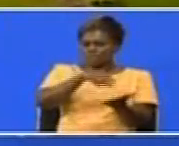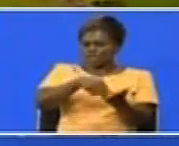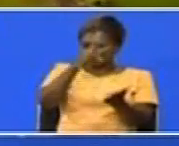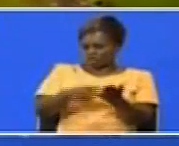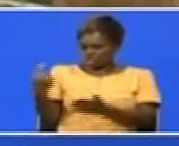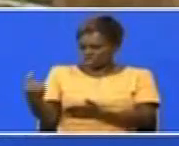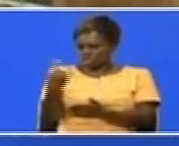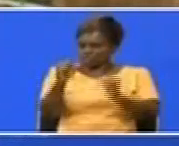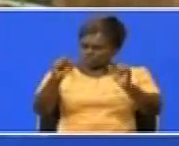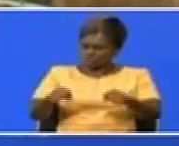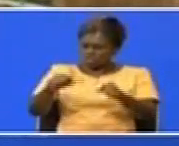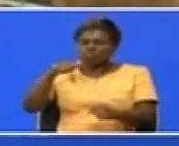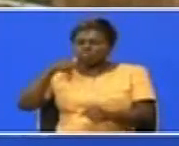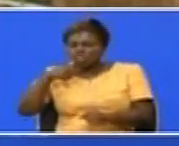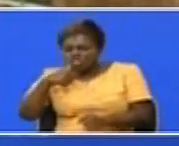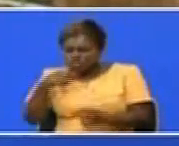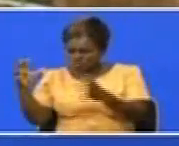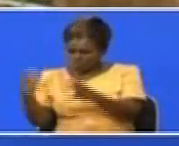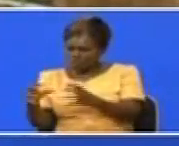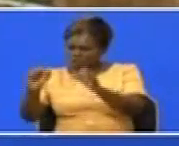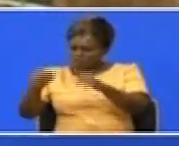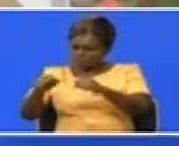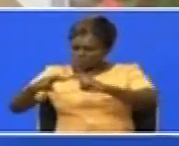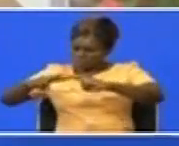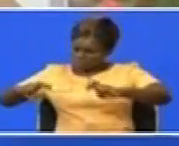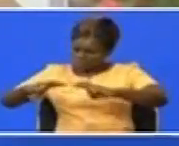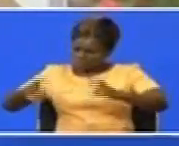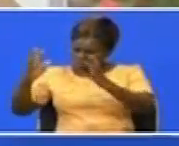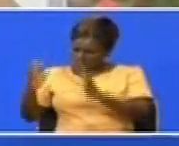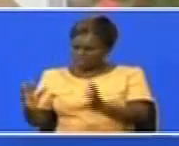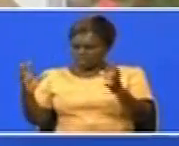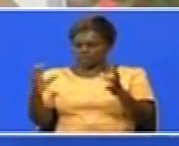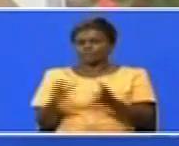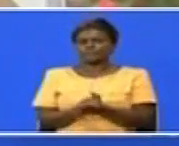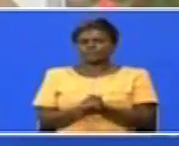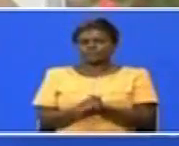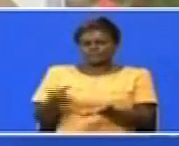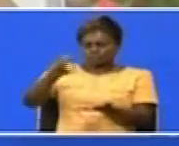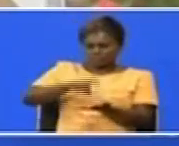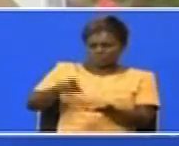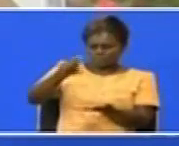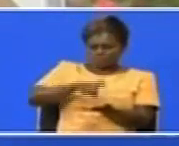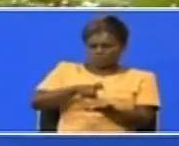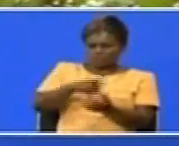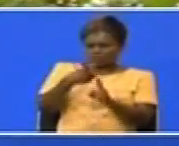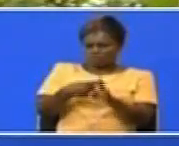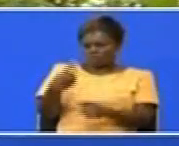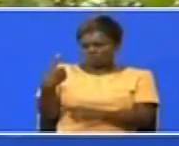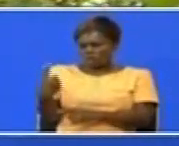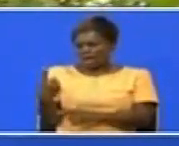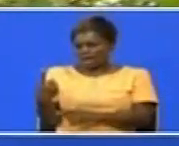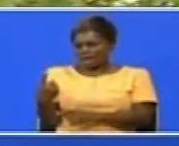each potential new variety can be assessed in large quantities. We multiply artificially from one